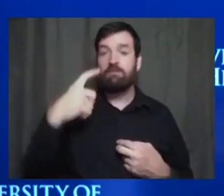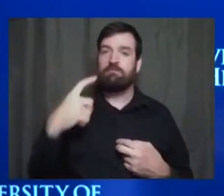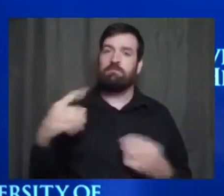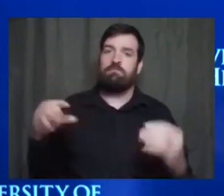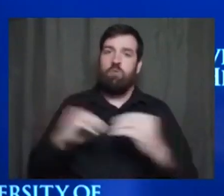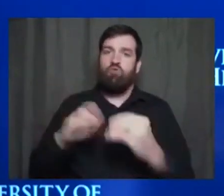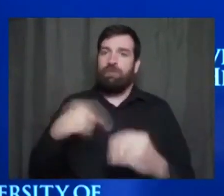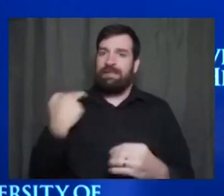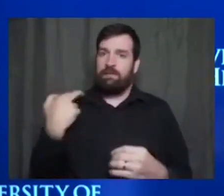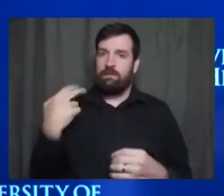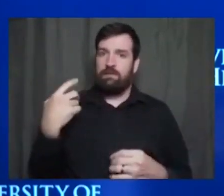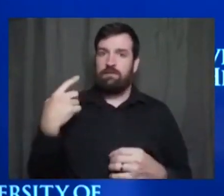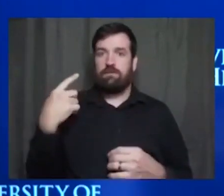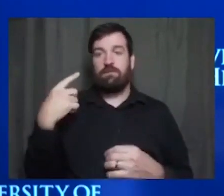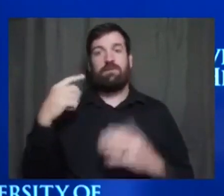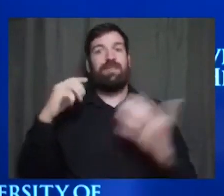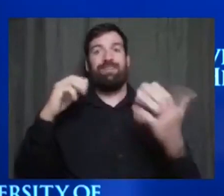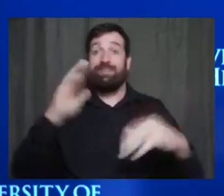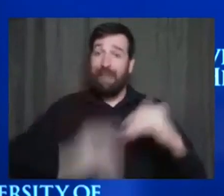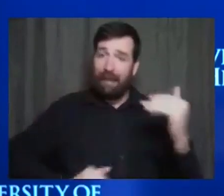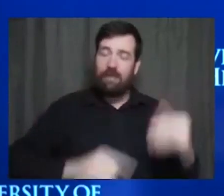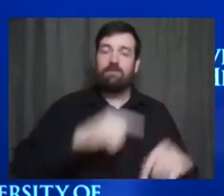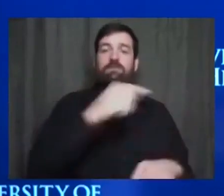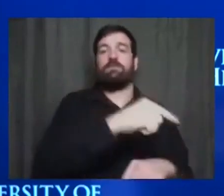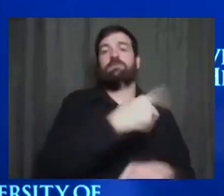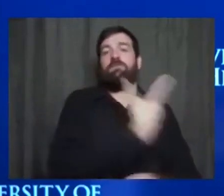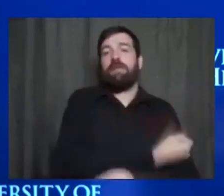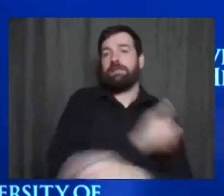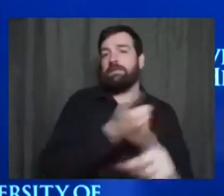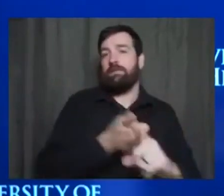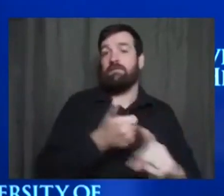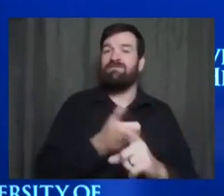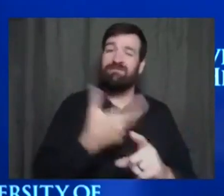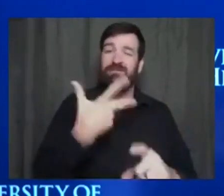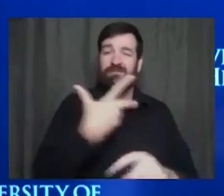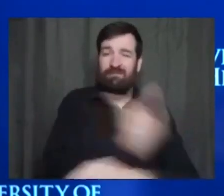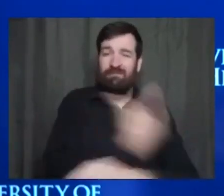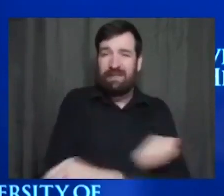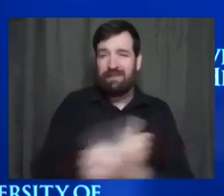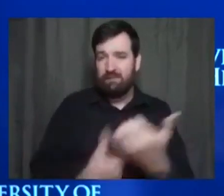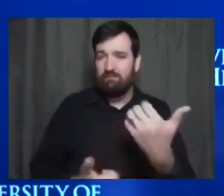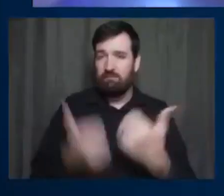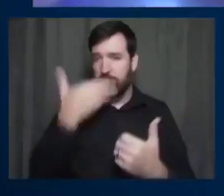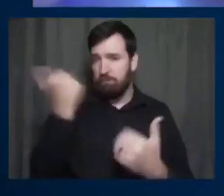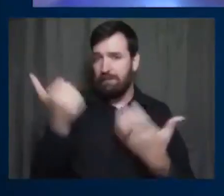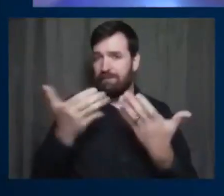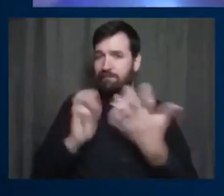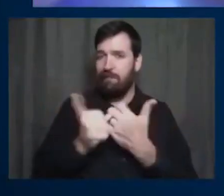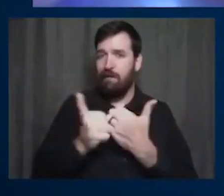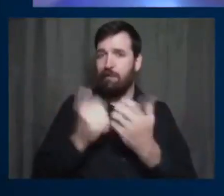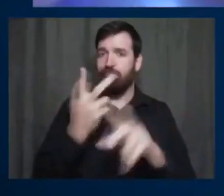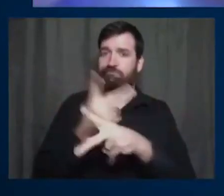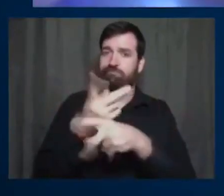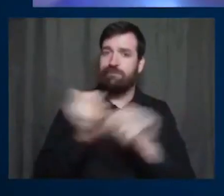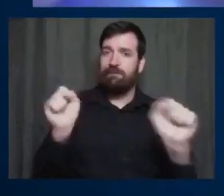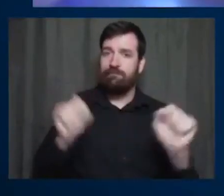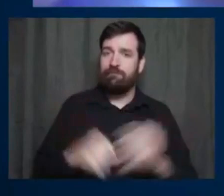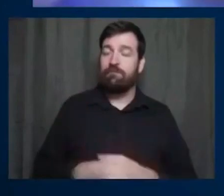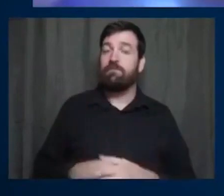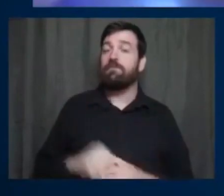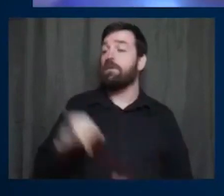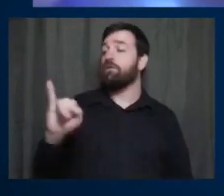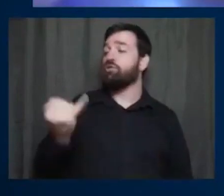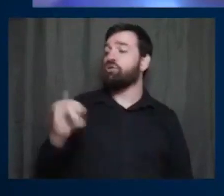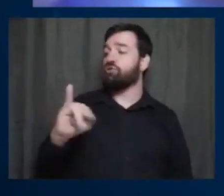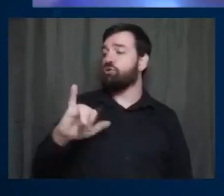these vaccinations. So the vaccination is the way to go to keep yourself safe. Okay, Jill has the next question, and not